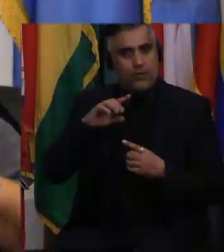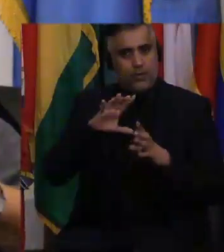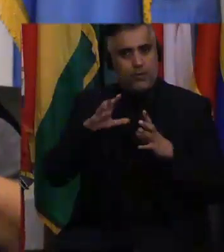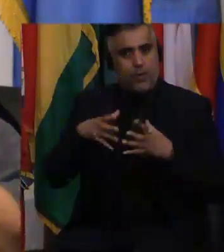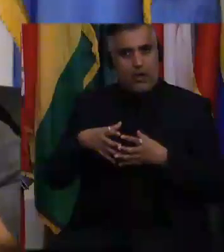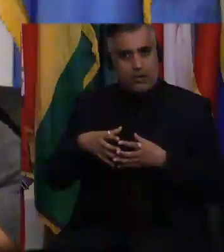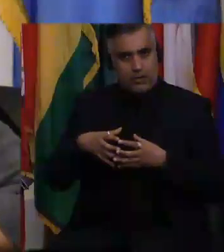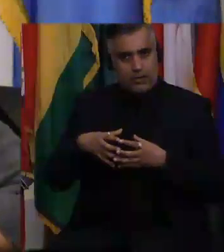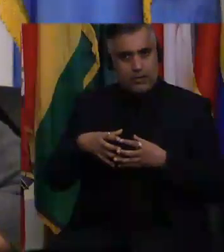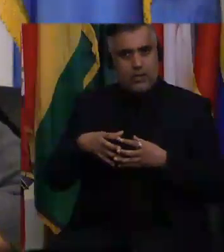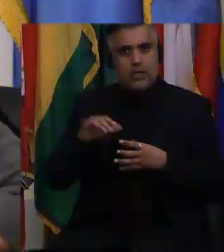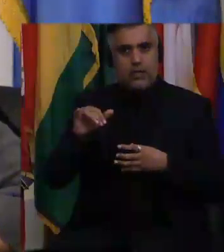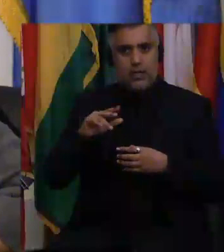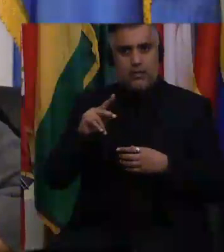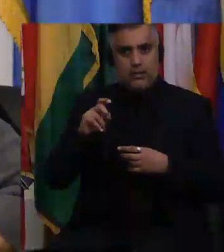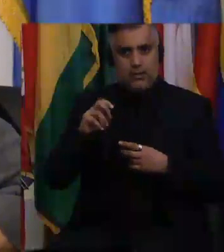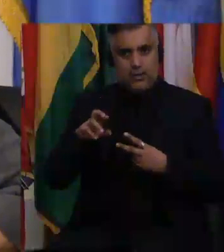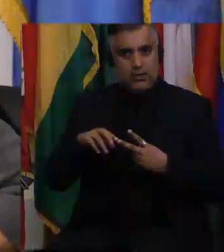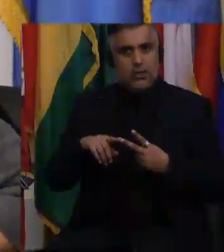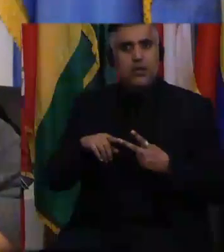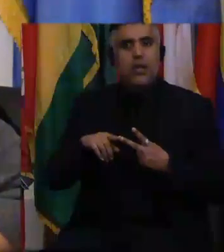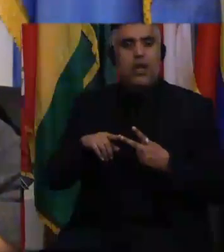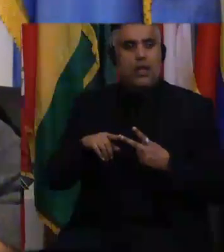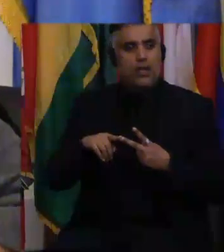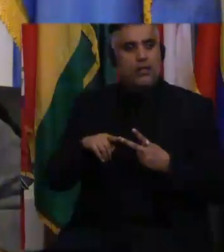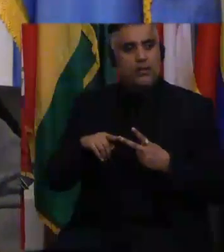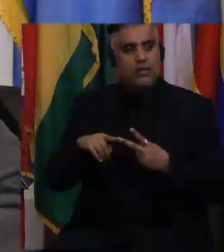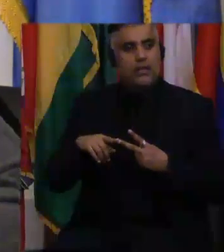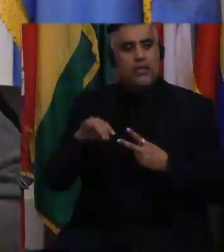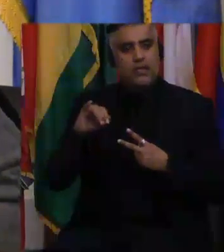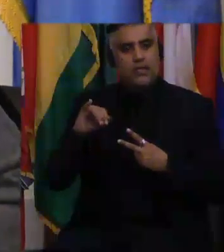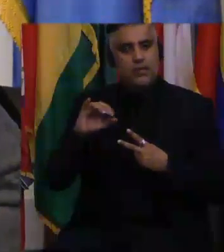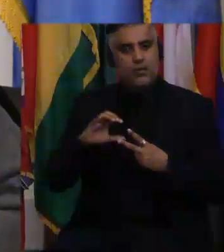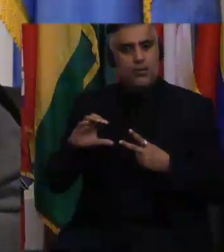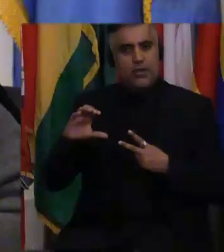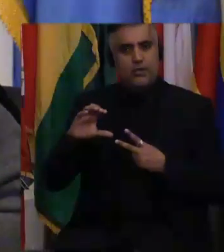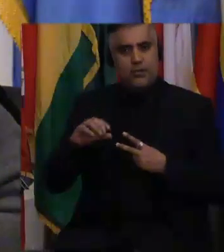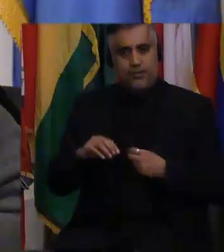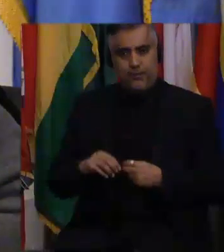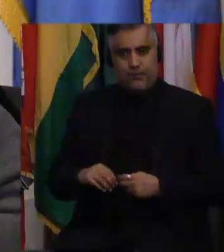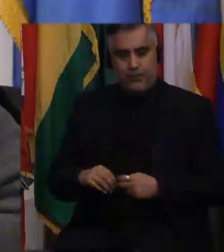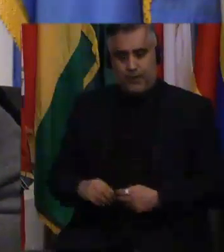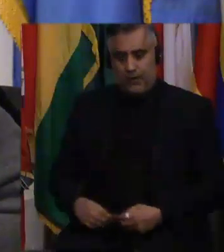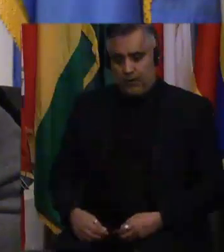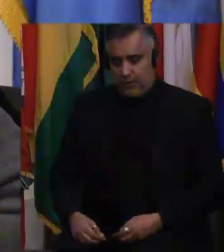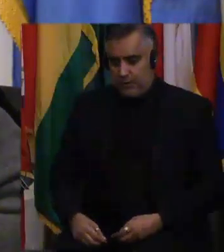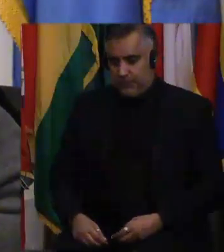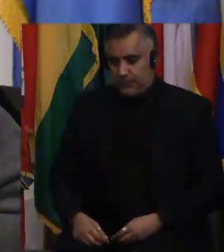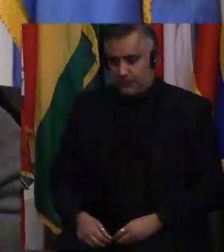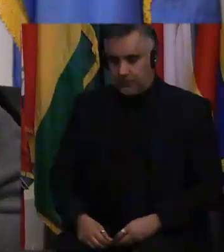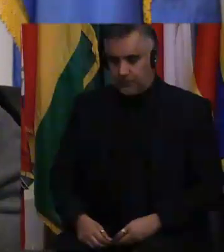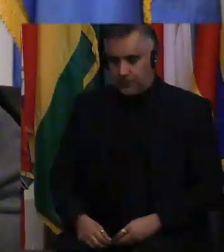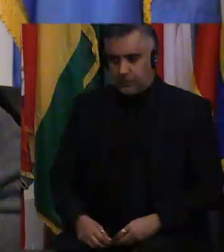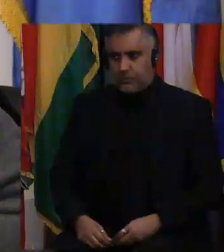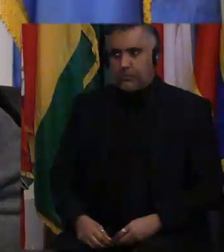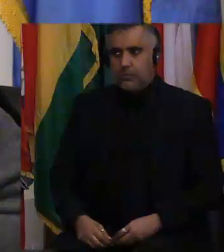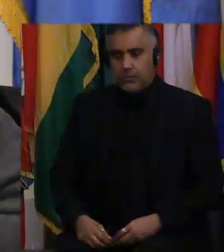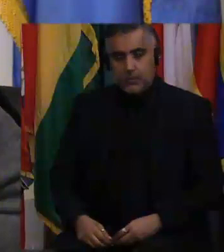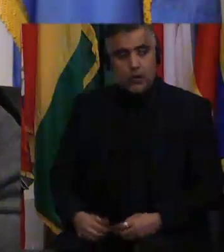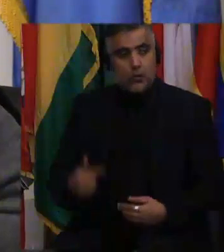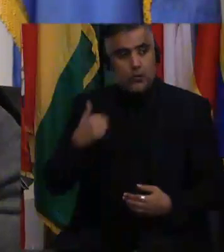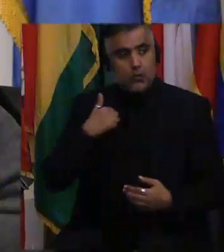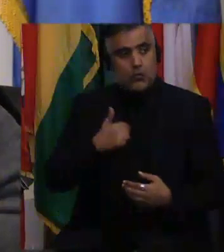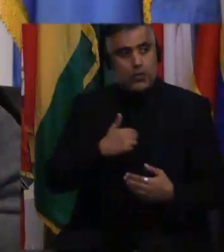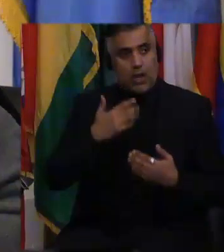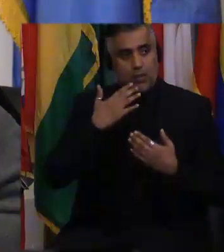bodies, mechanisms like CEDAW and the Istanbul Convention now, and that is really much